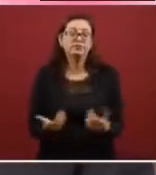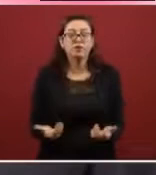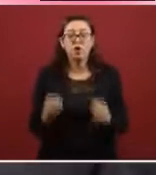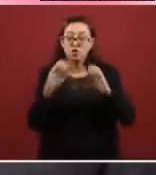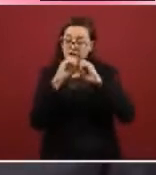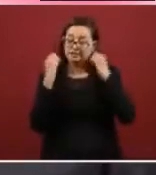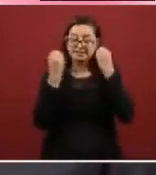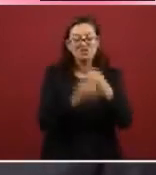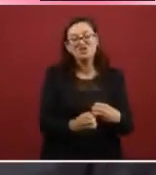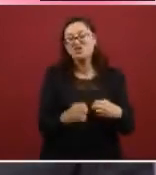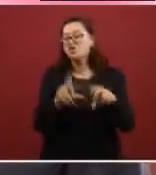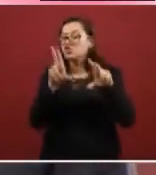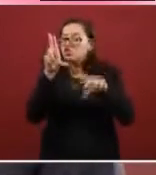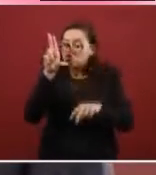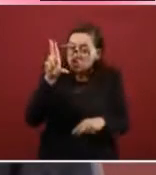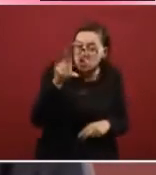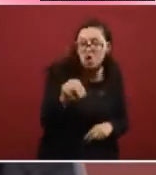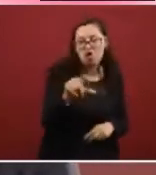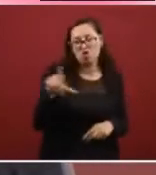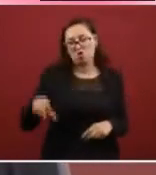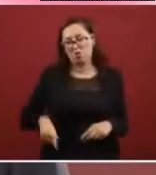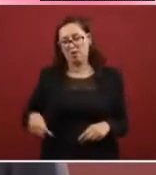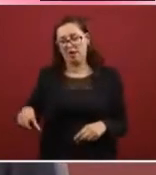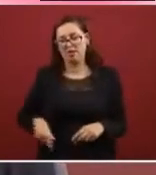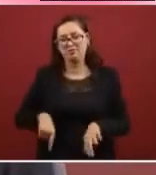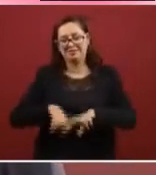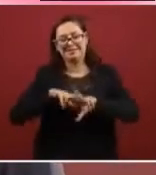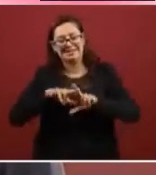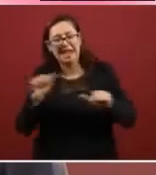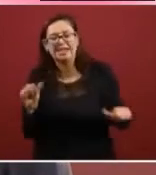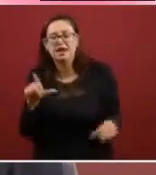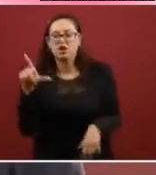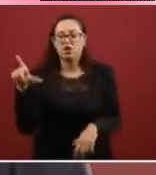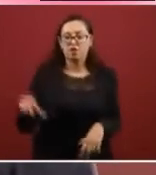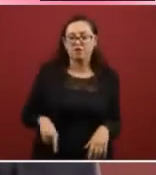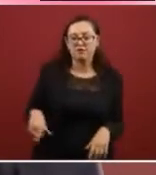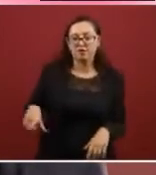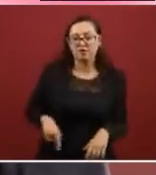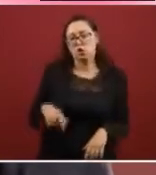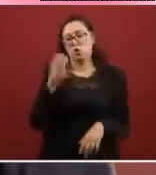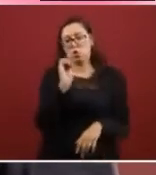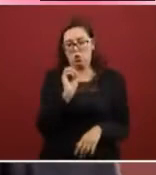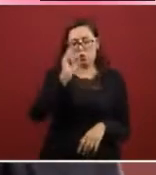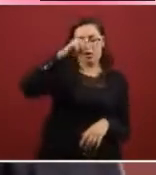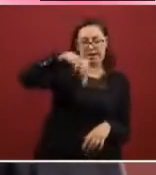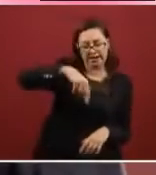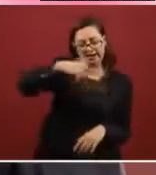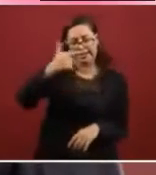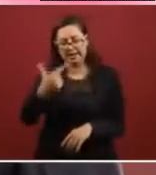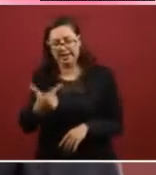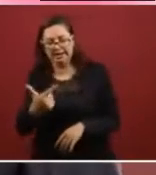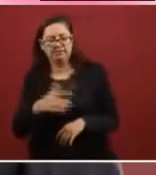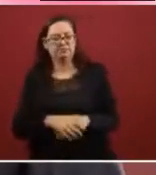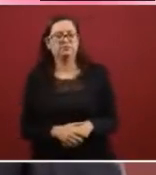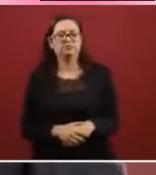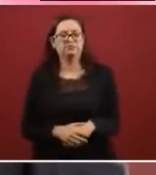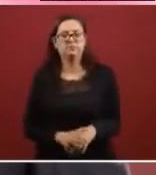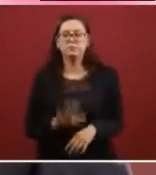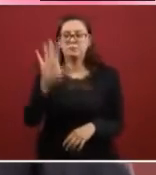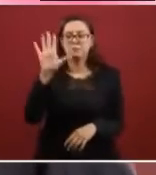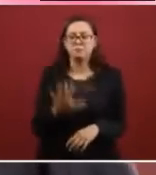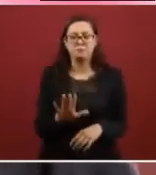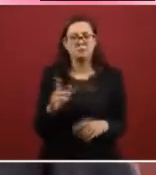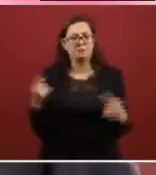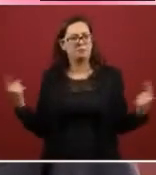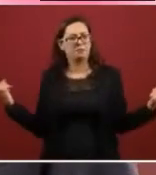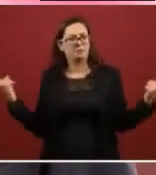gubernamentales, non-governmental agencies, que como paradoja, that is a paradigm